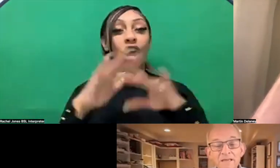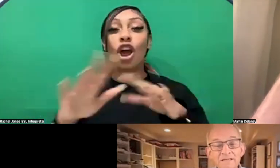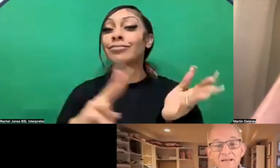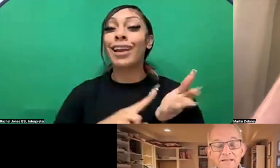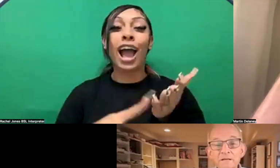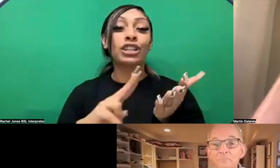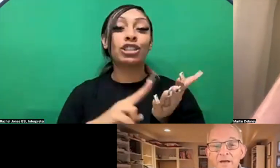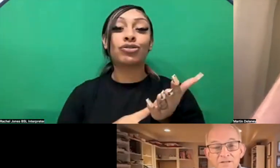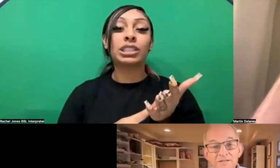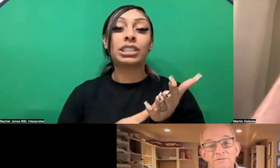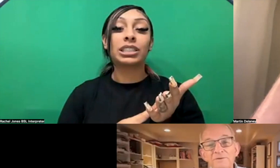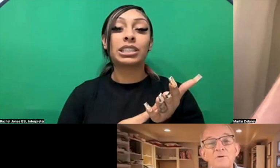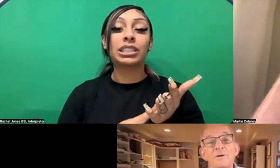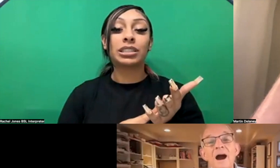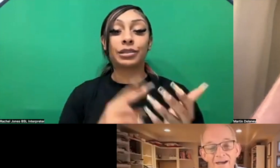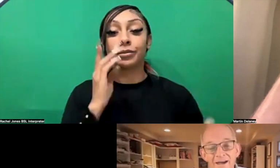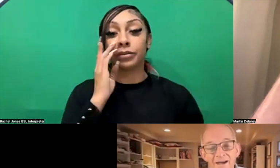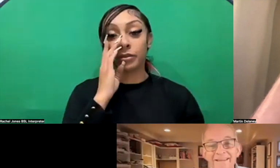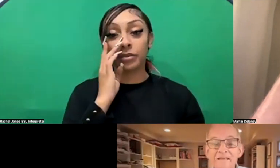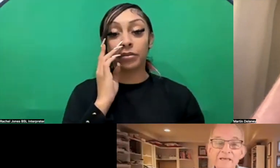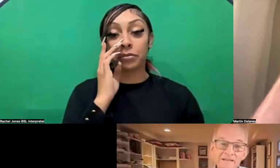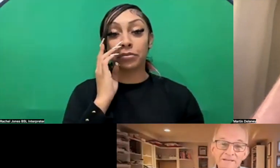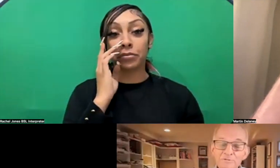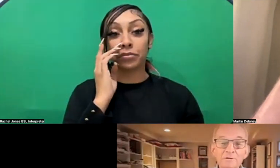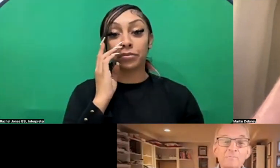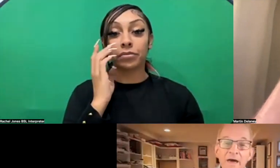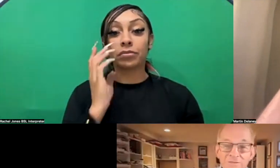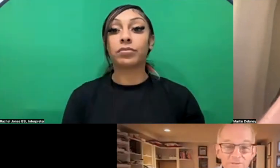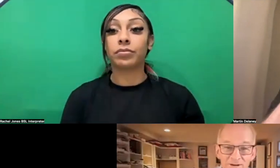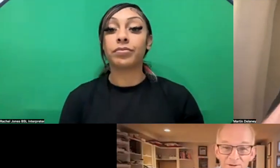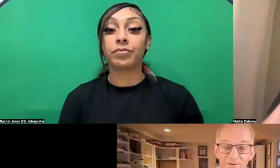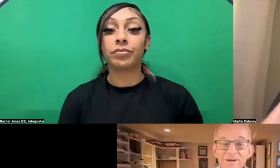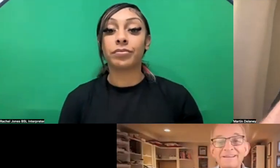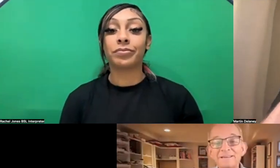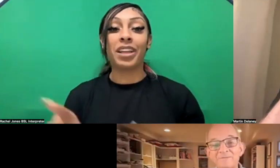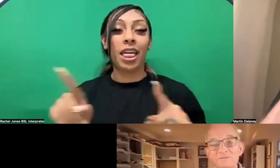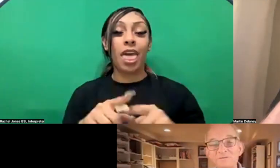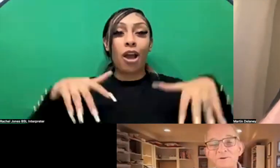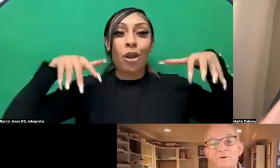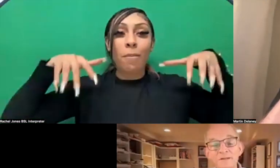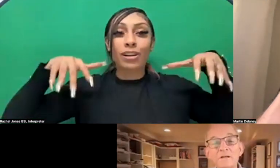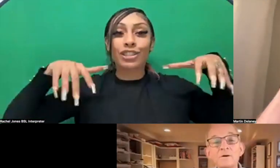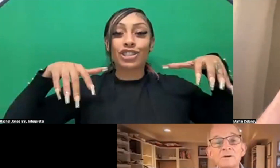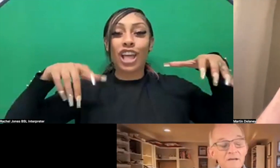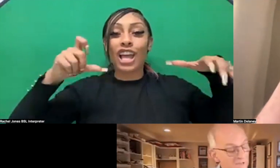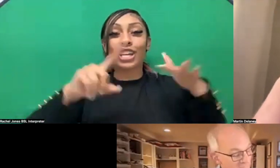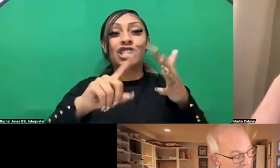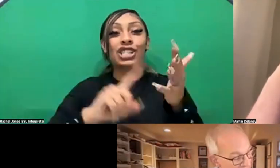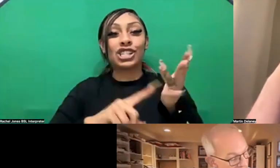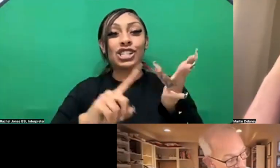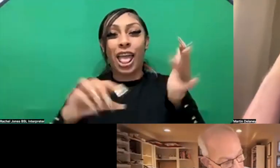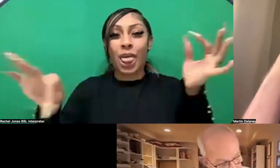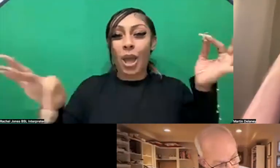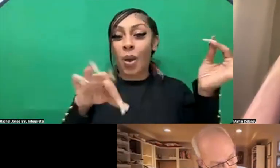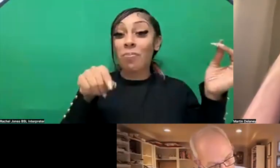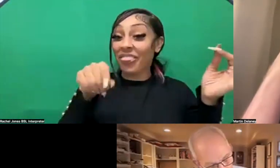would make it sound like little munchkins if you go up high, and like a sort of a monster cello if you go down low. But